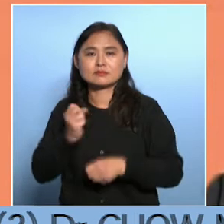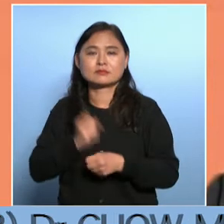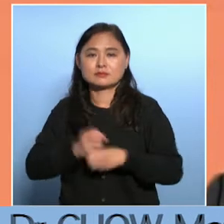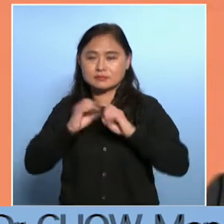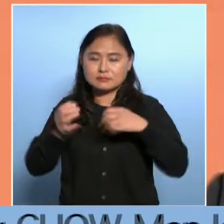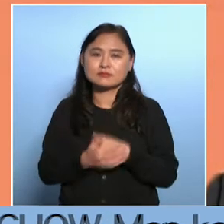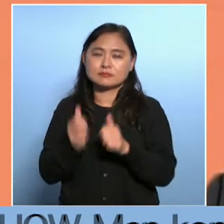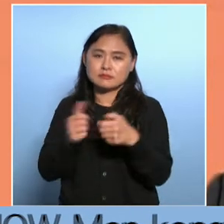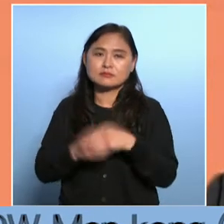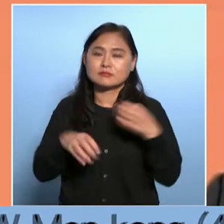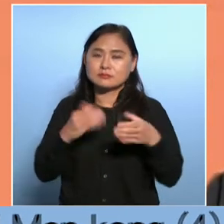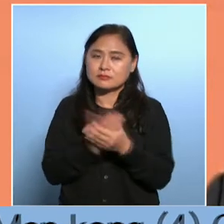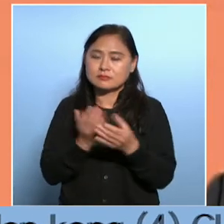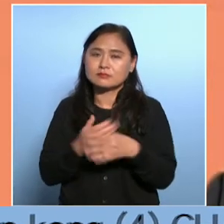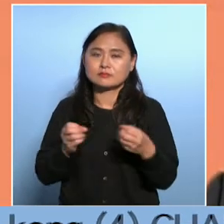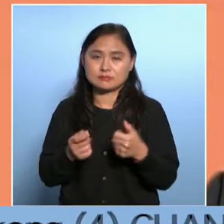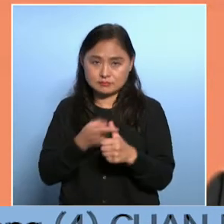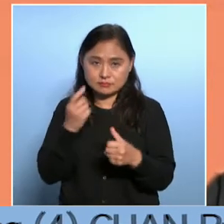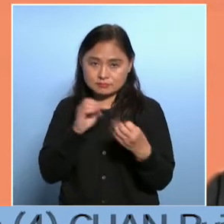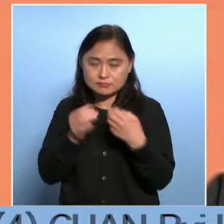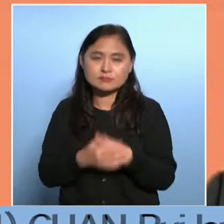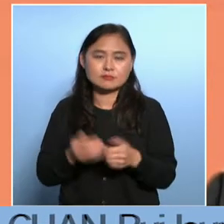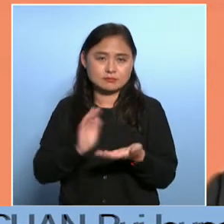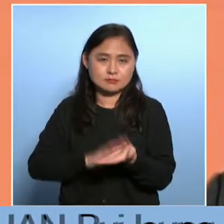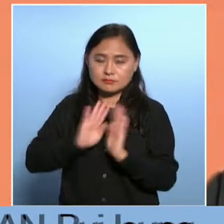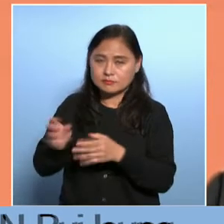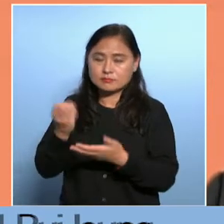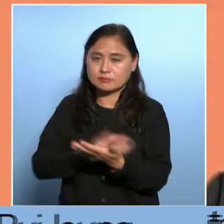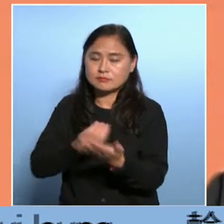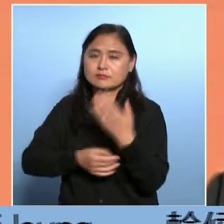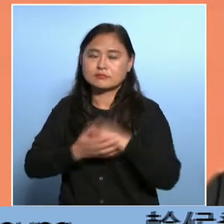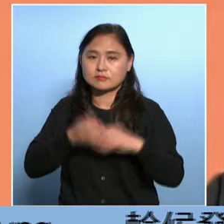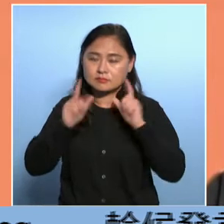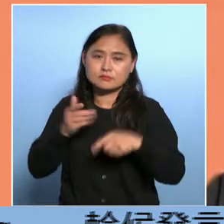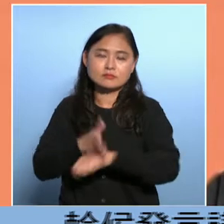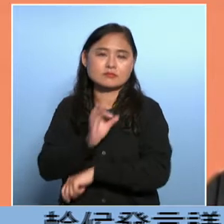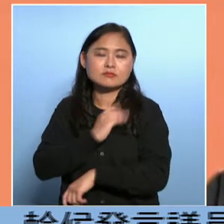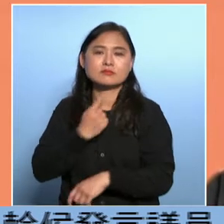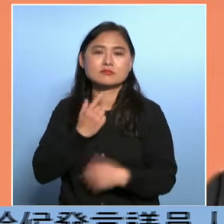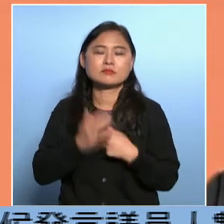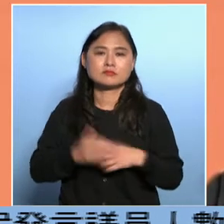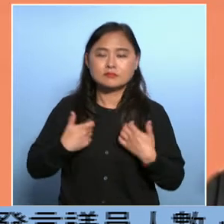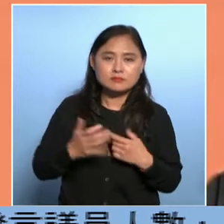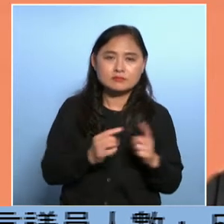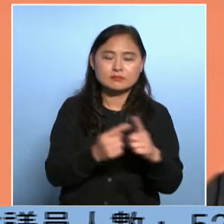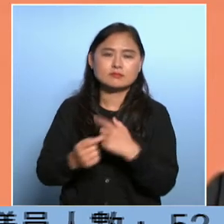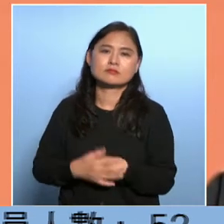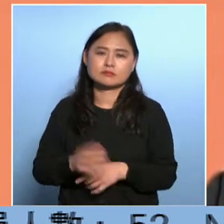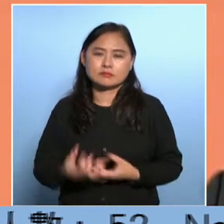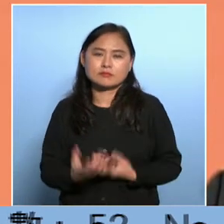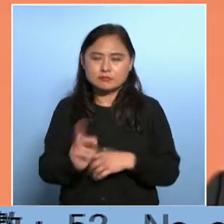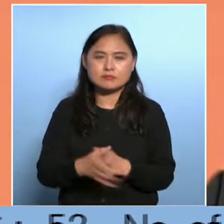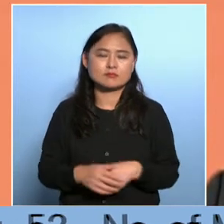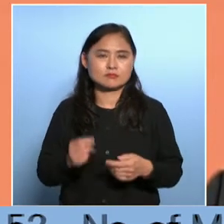serious and dealing a blow to our economy and people's livelihood. This session is